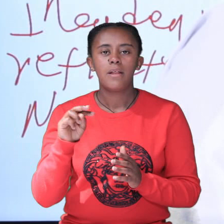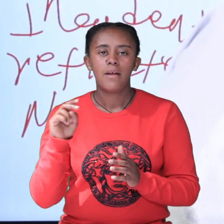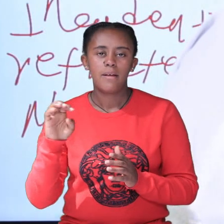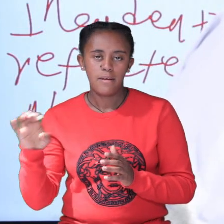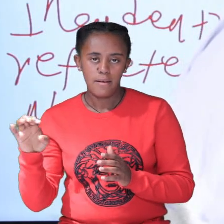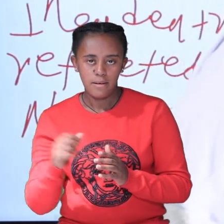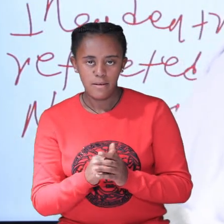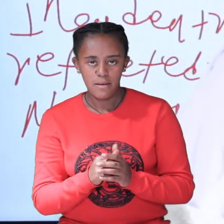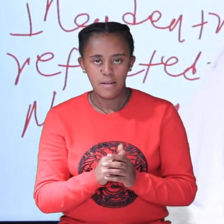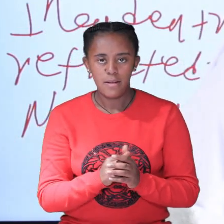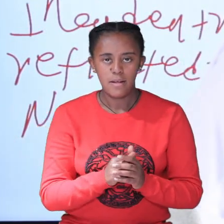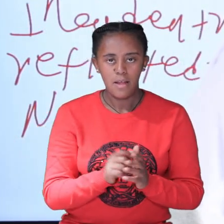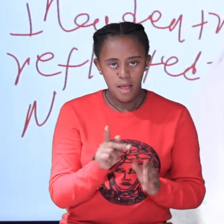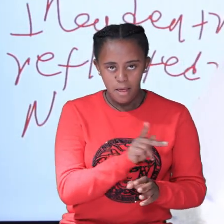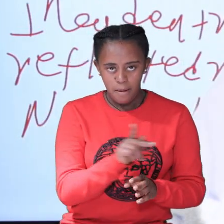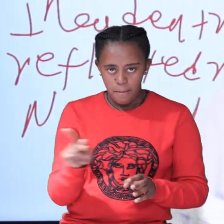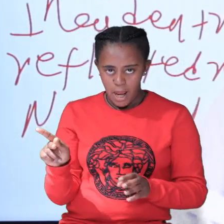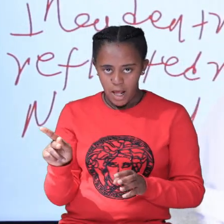the plane mirror,